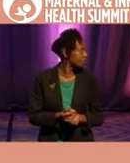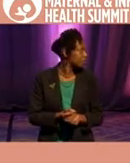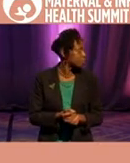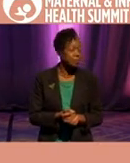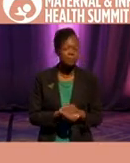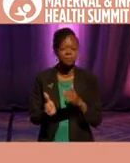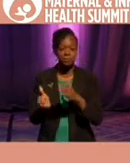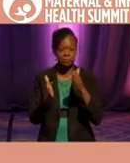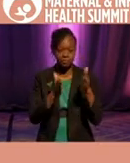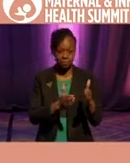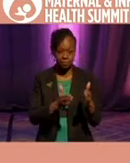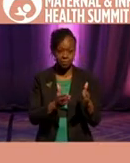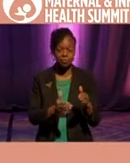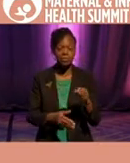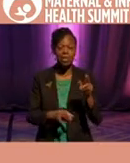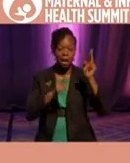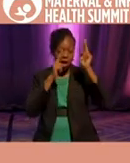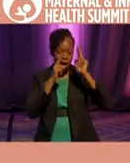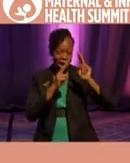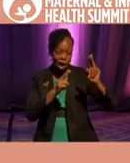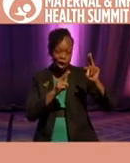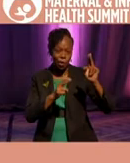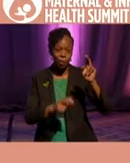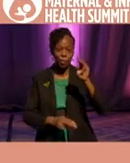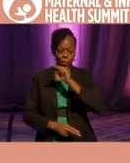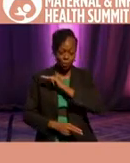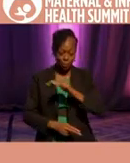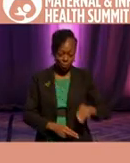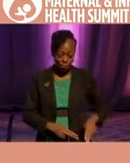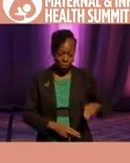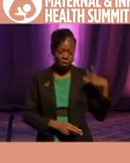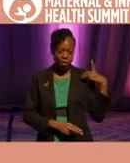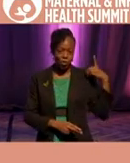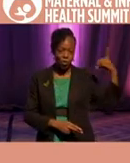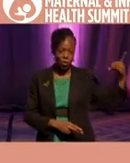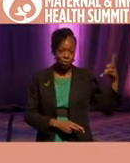The Honorable Muriel Bowser, Mayor of Washington, D.C.